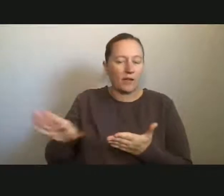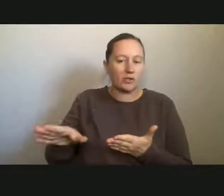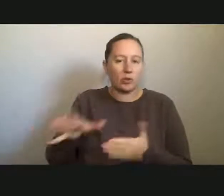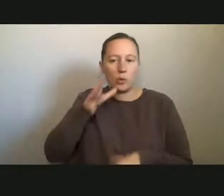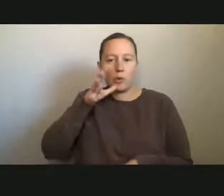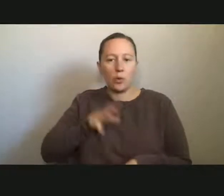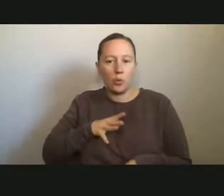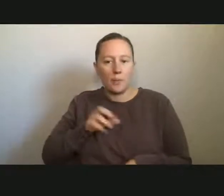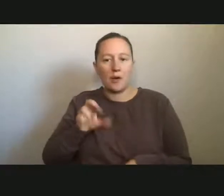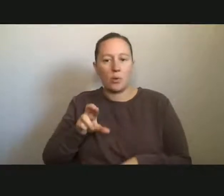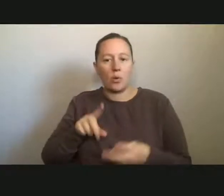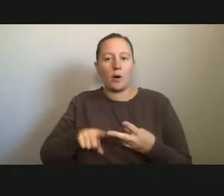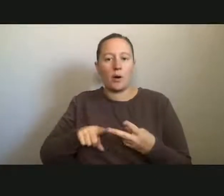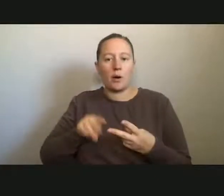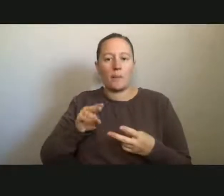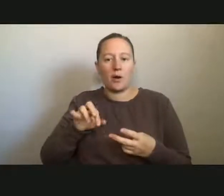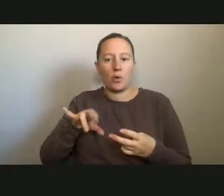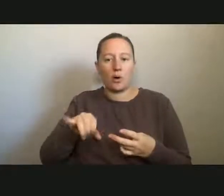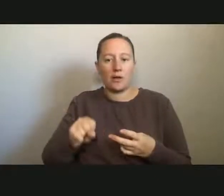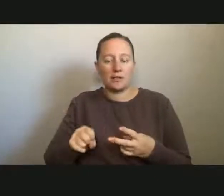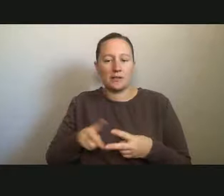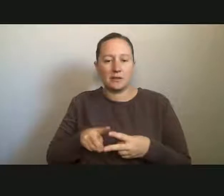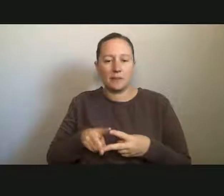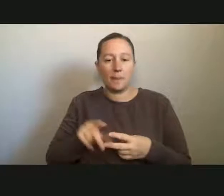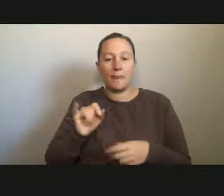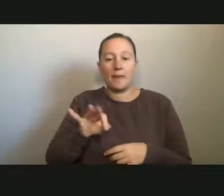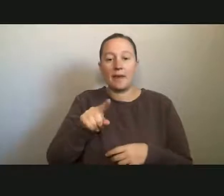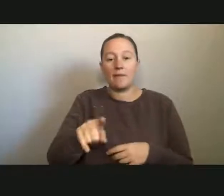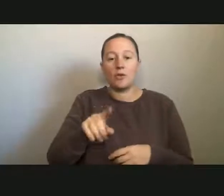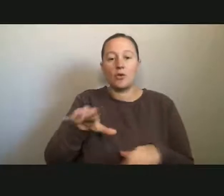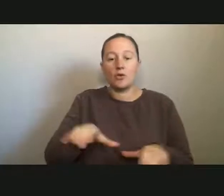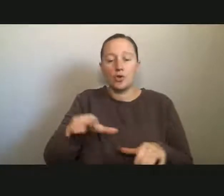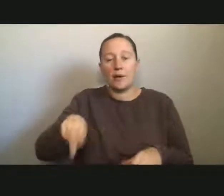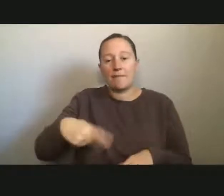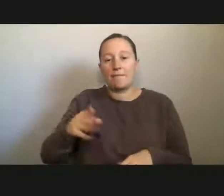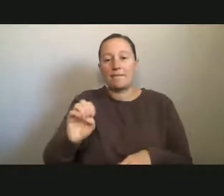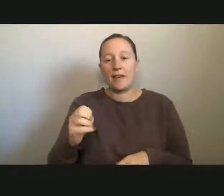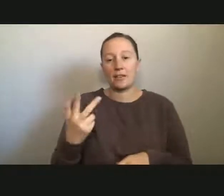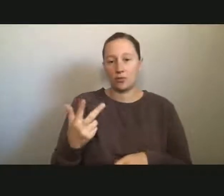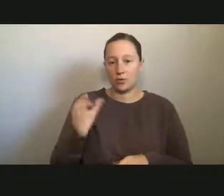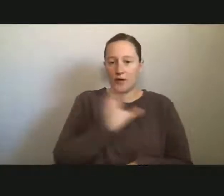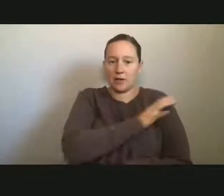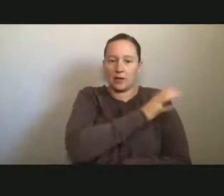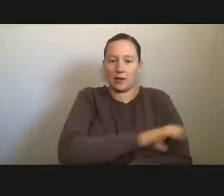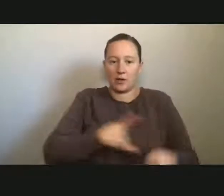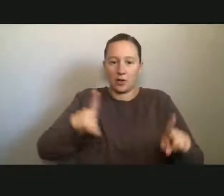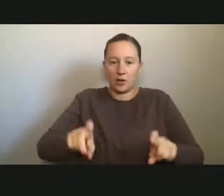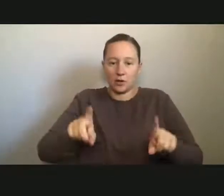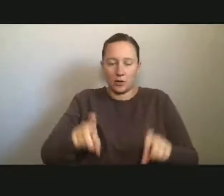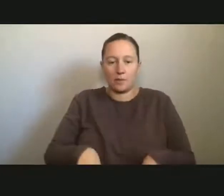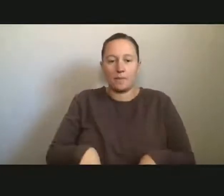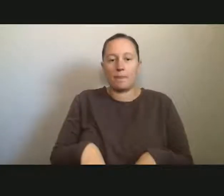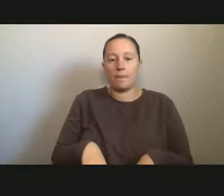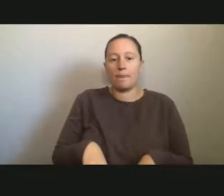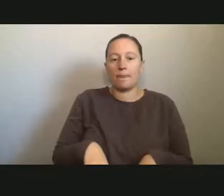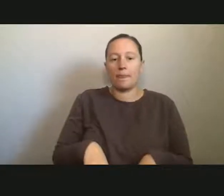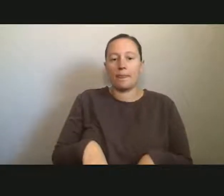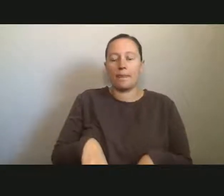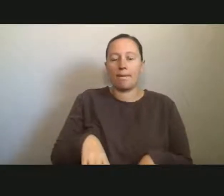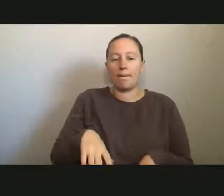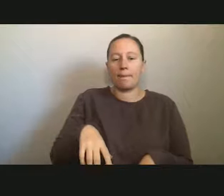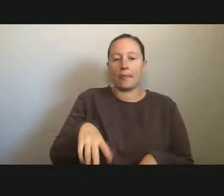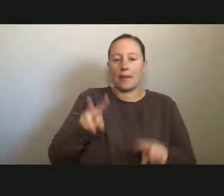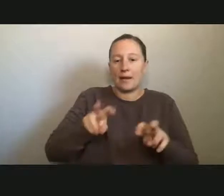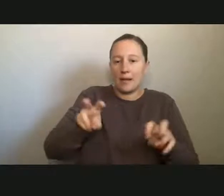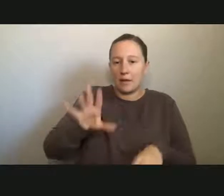and minorities. And note that if you're doing a phase 3 clinical trial, you would need to do analysis by sex, gender,